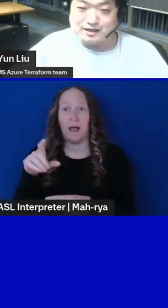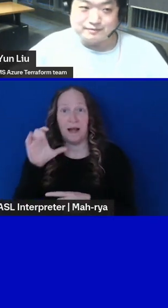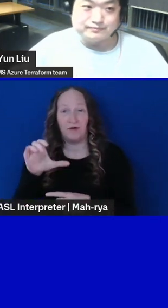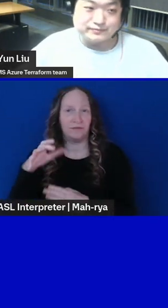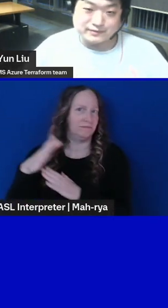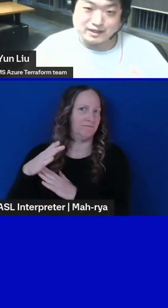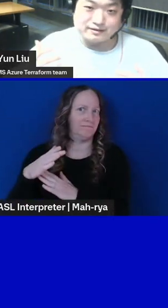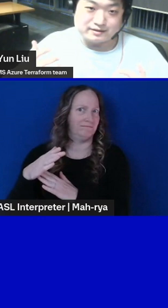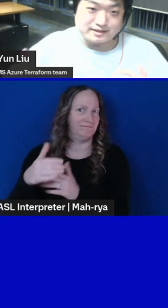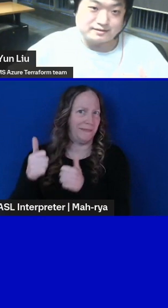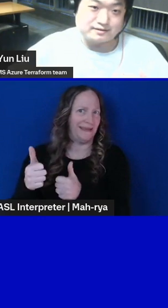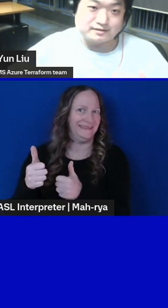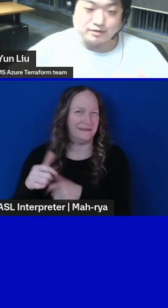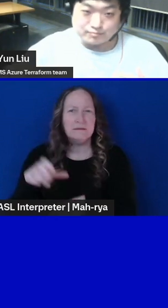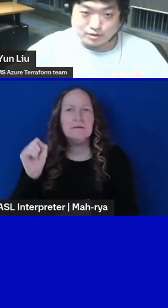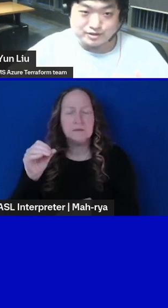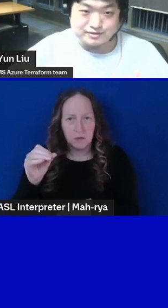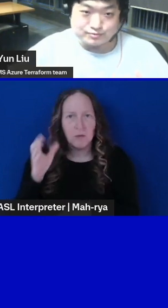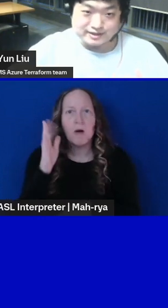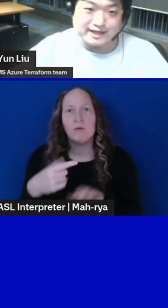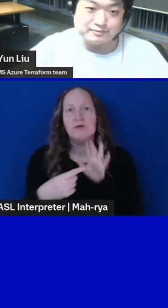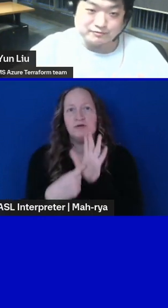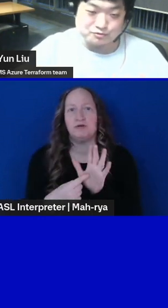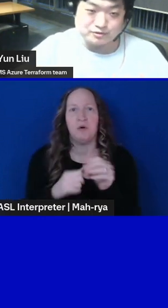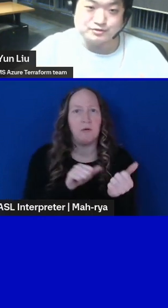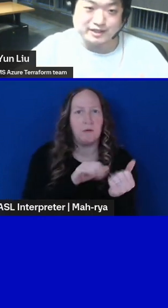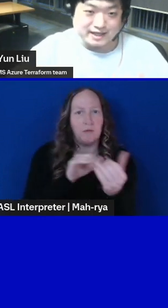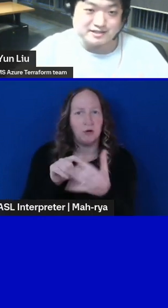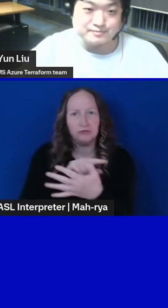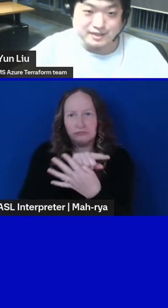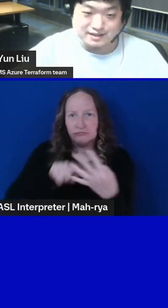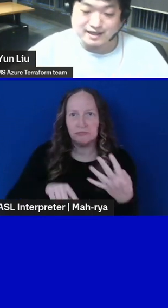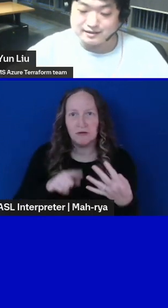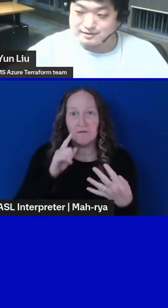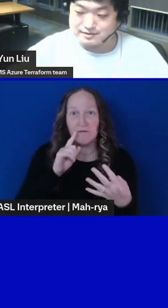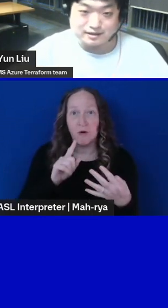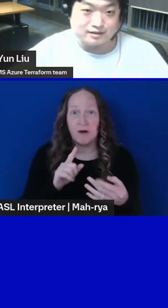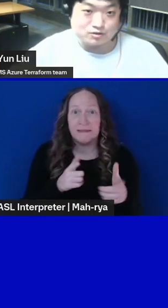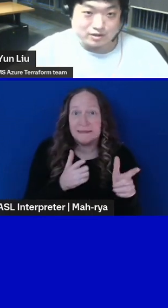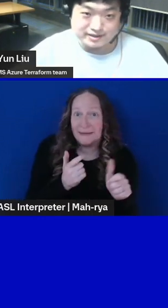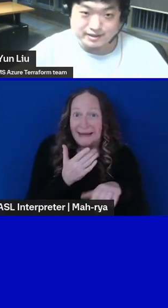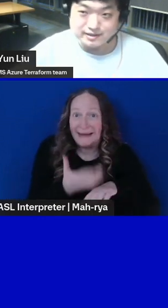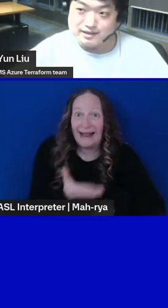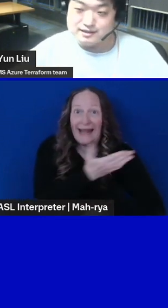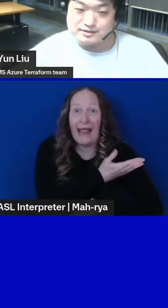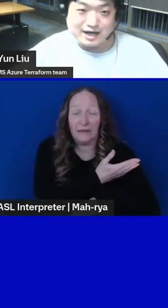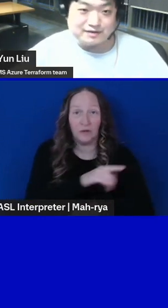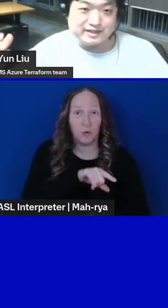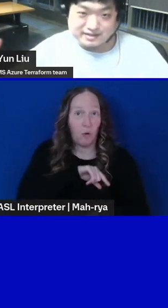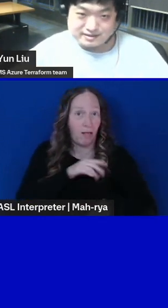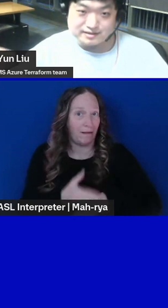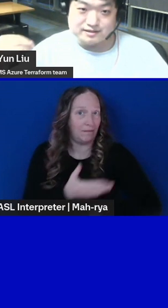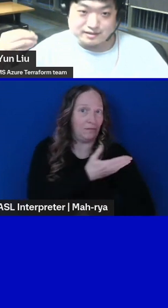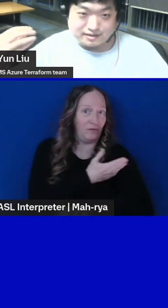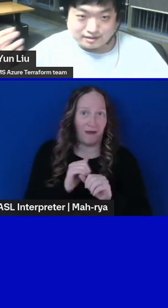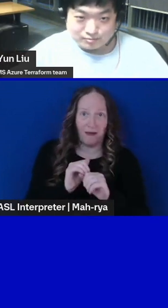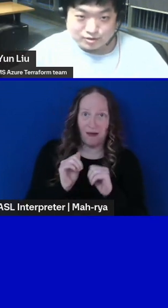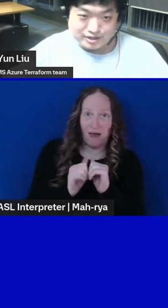you the approaches we take before to enhance speed and quality. So how